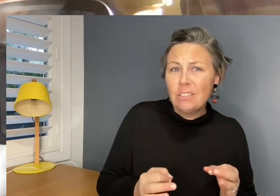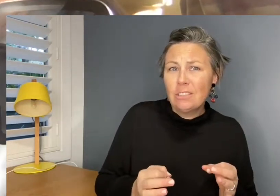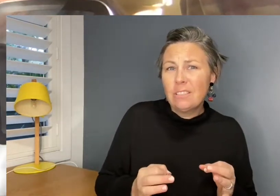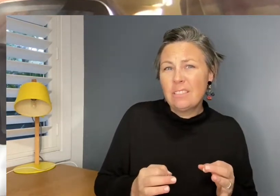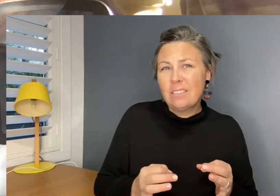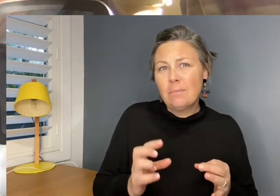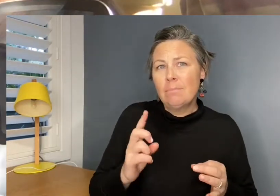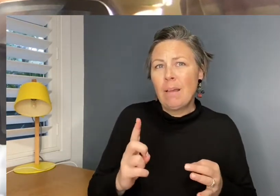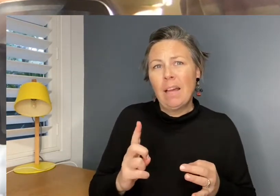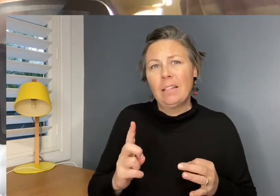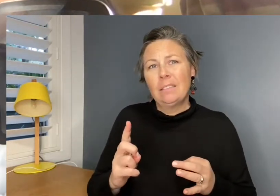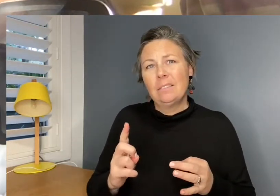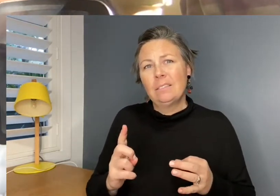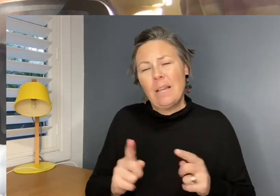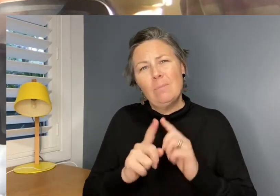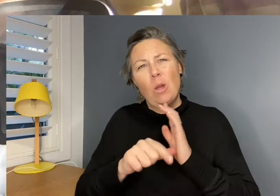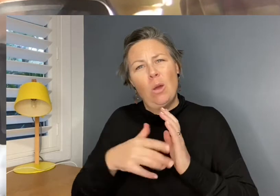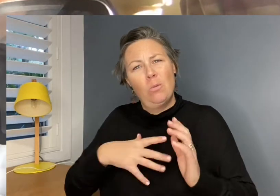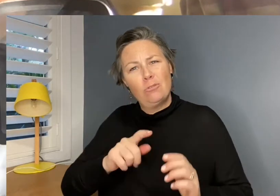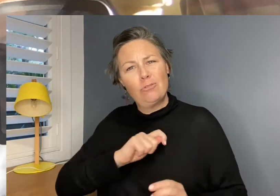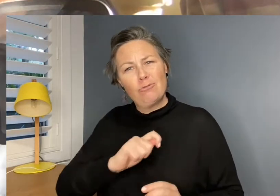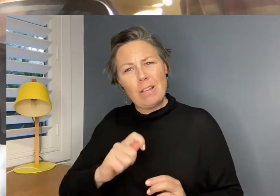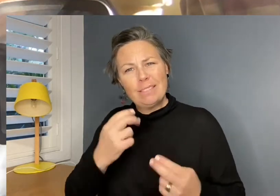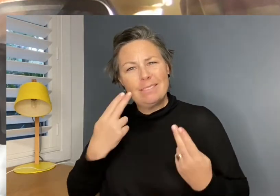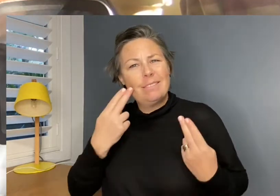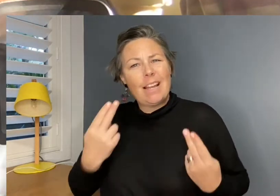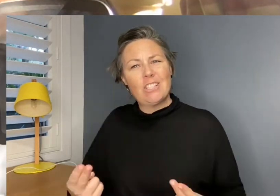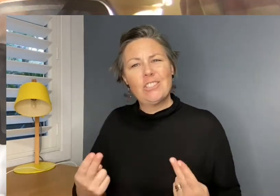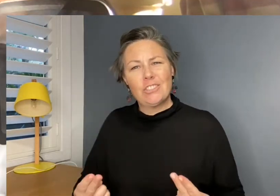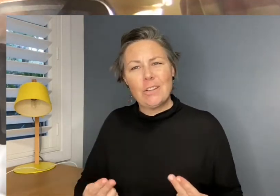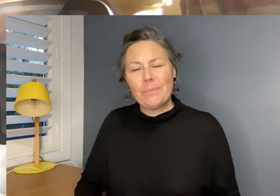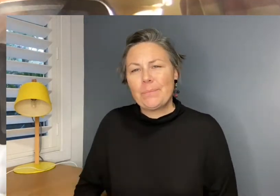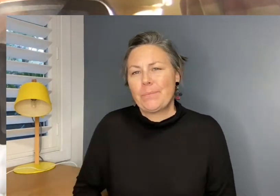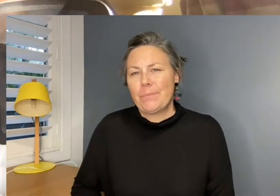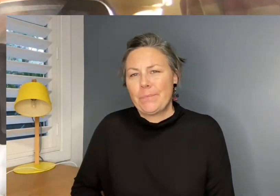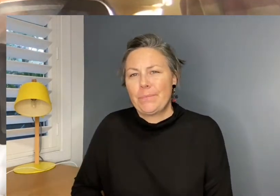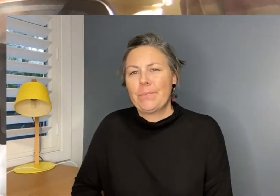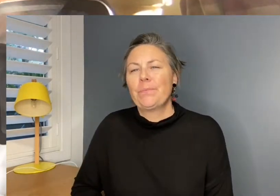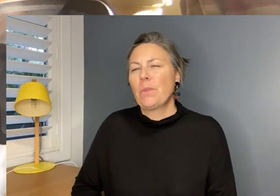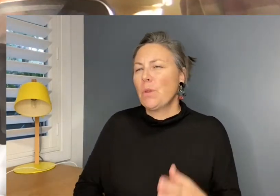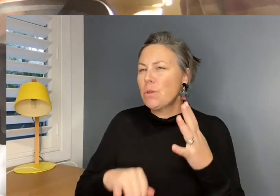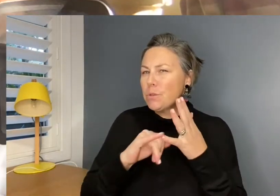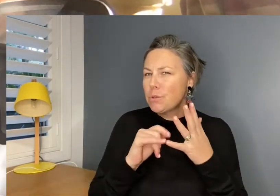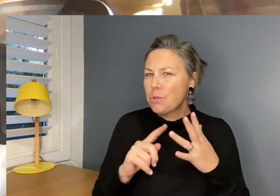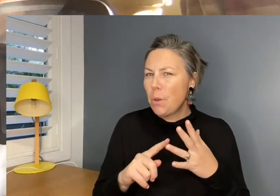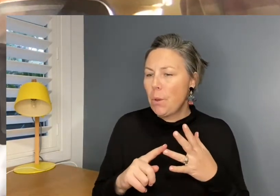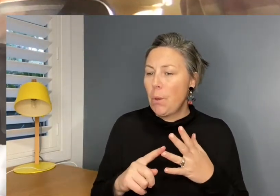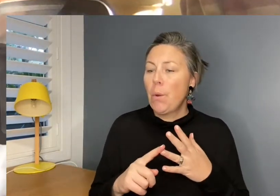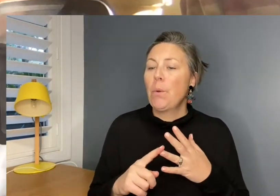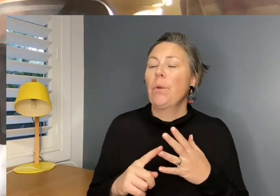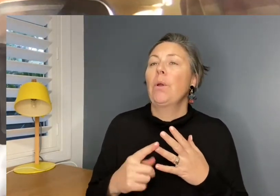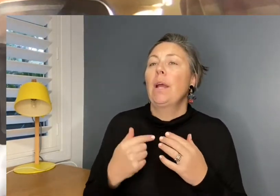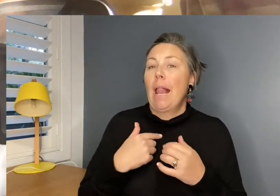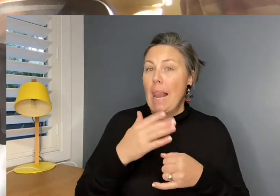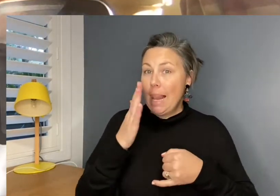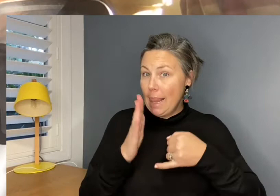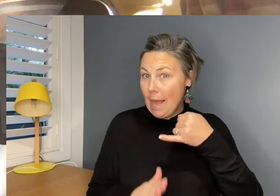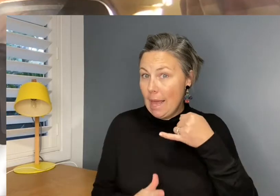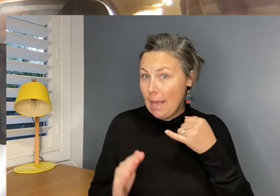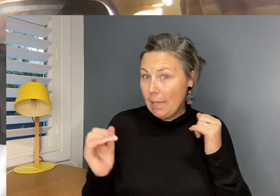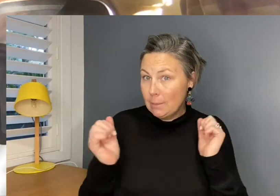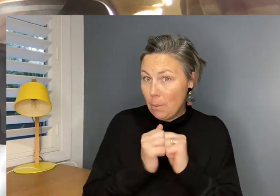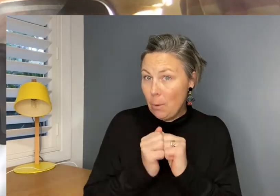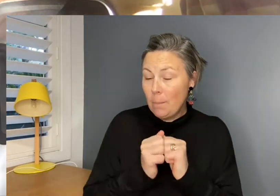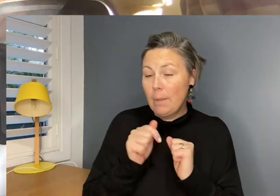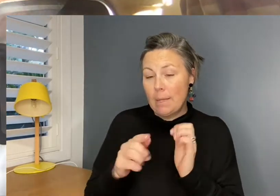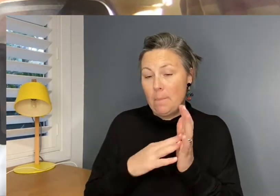just really wanted to trust in the natural process. And so I think at my last appointment with my